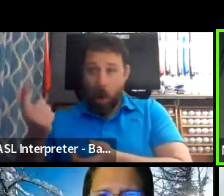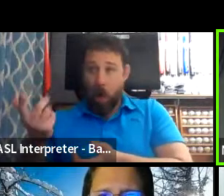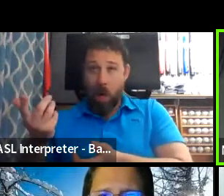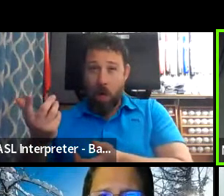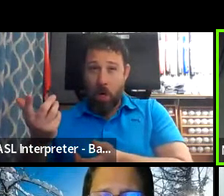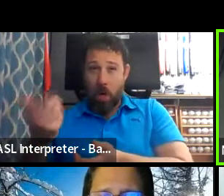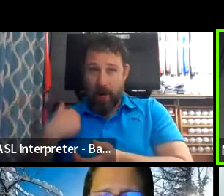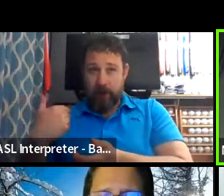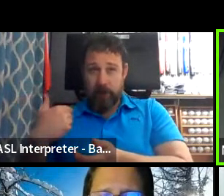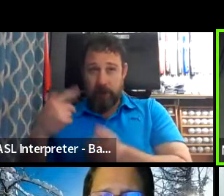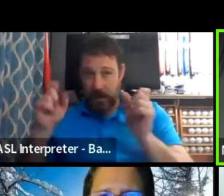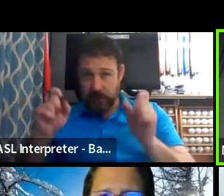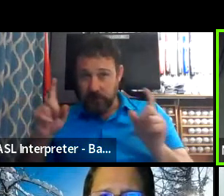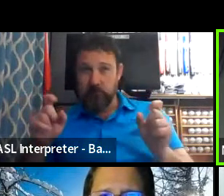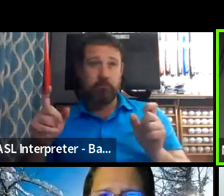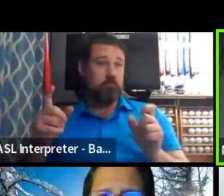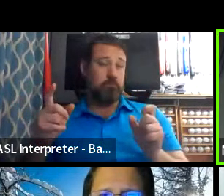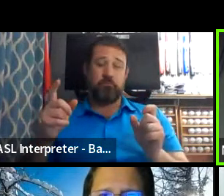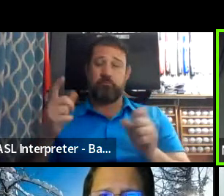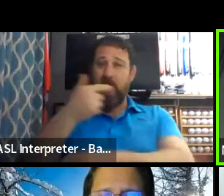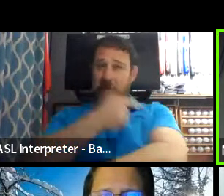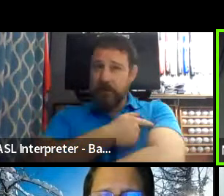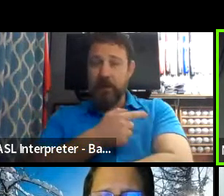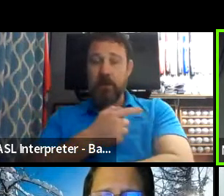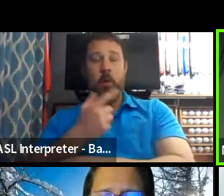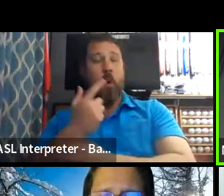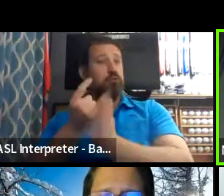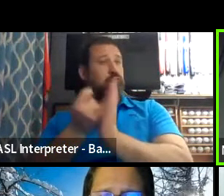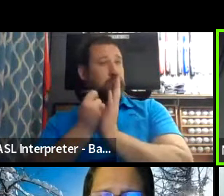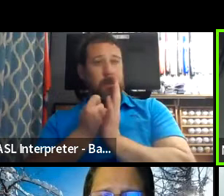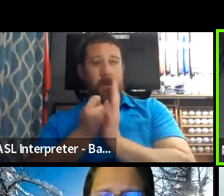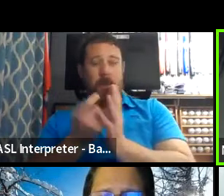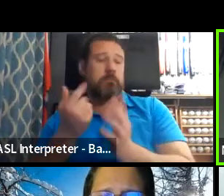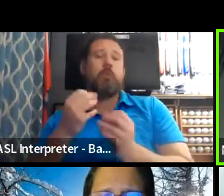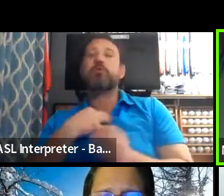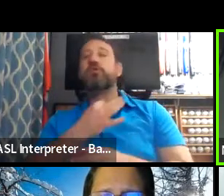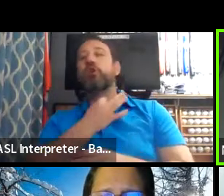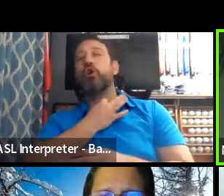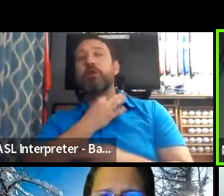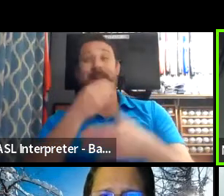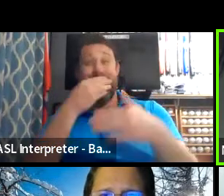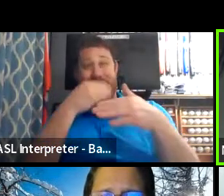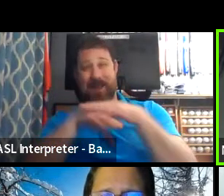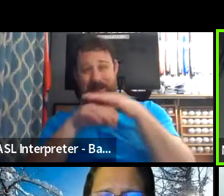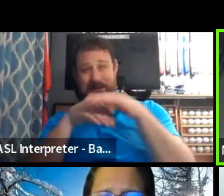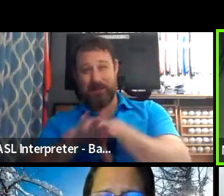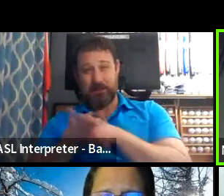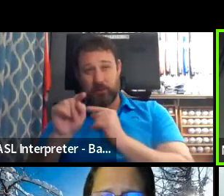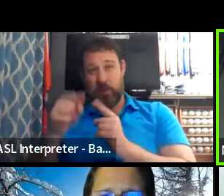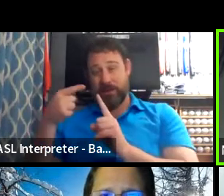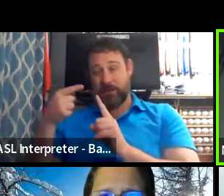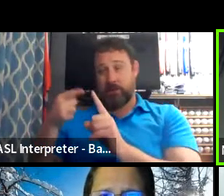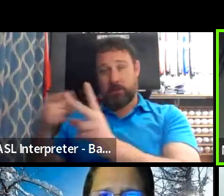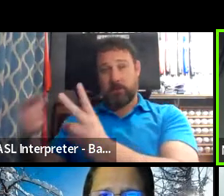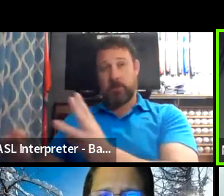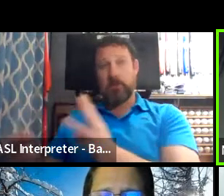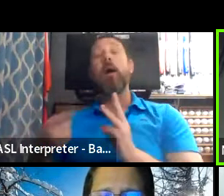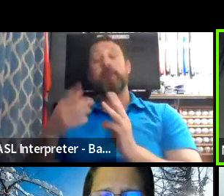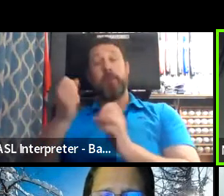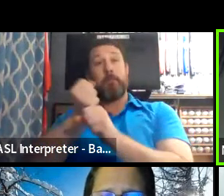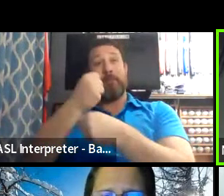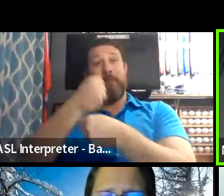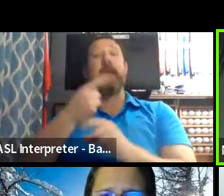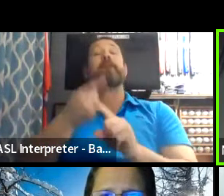of the testing, the vaccine, or they're treating. And so I'm wondering if access to these points of access that have been created